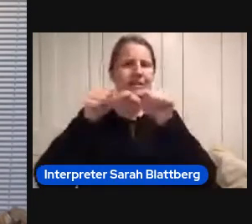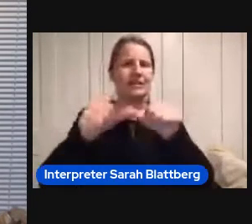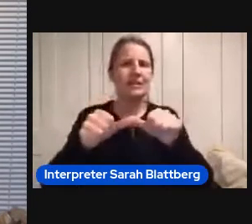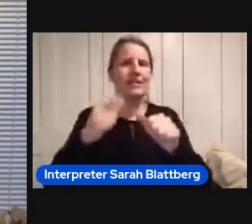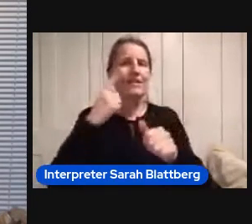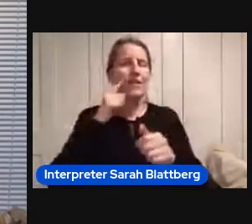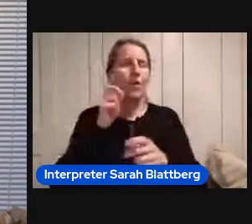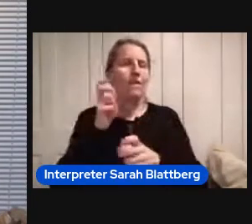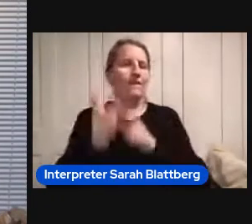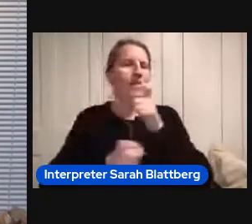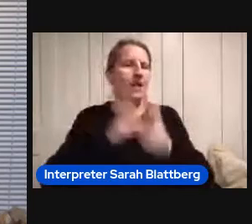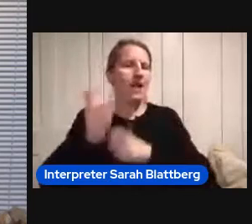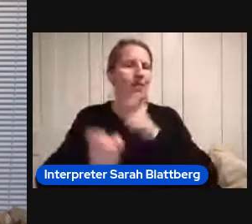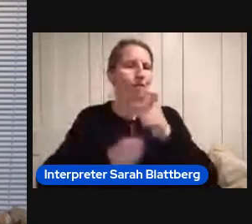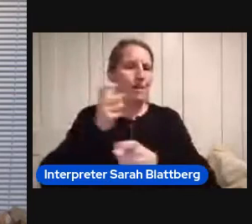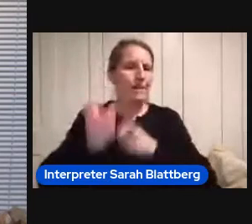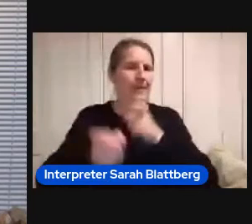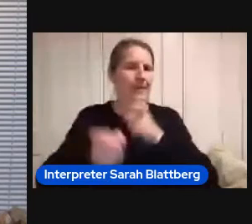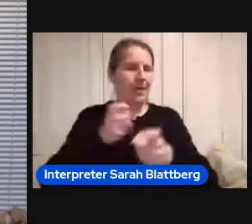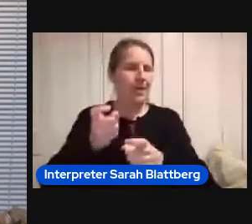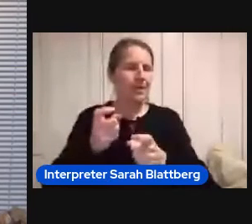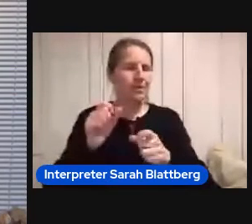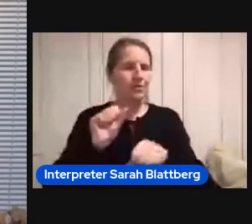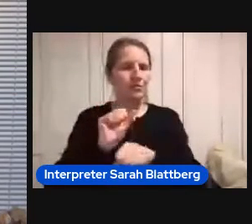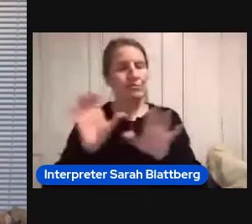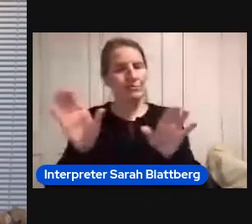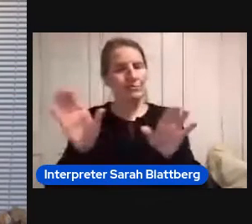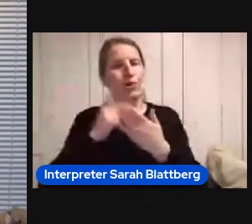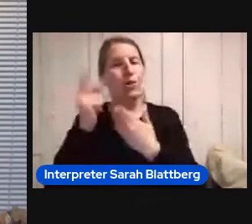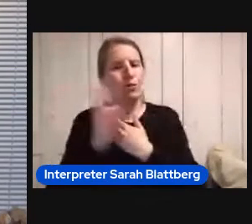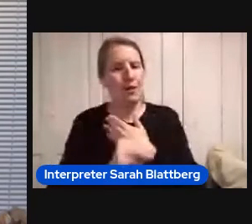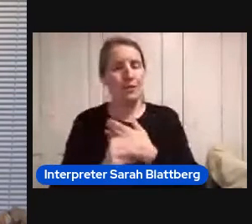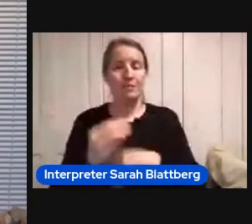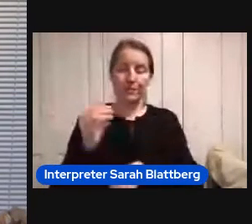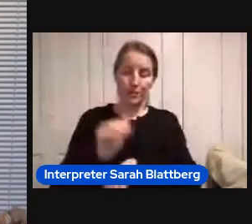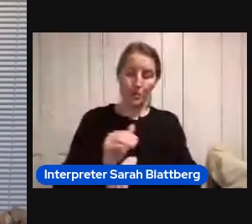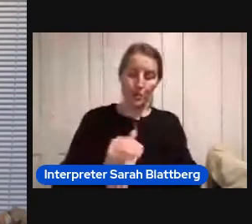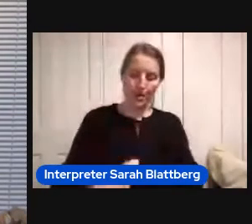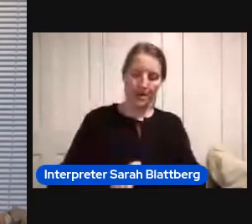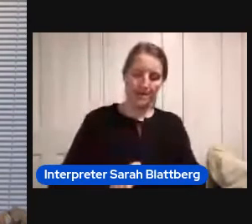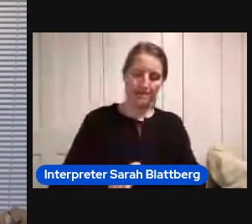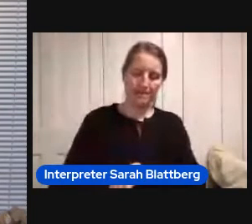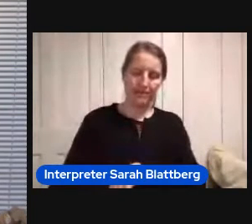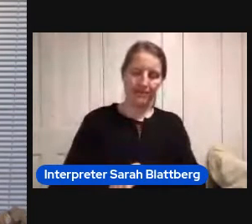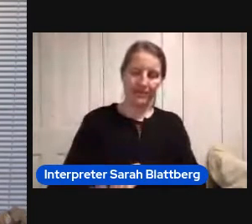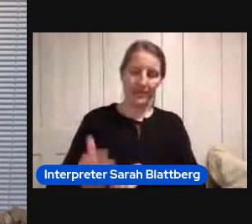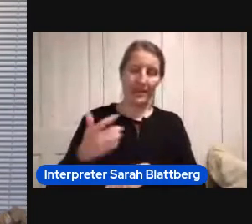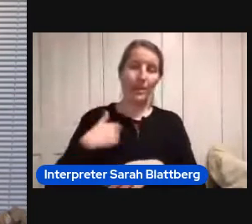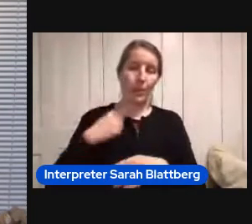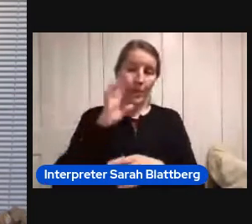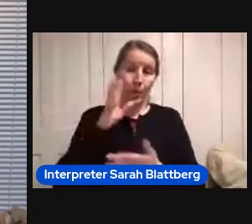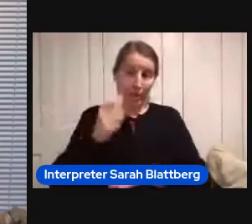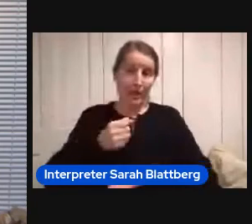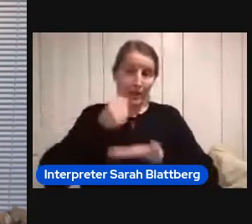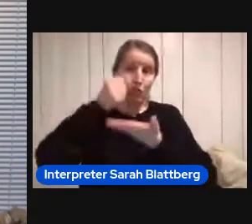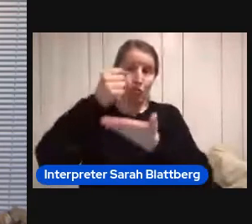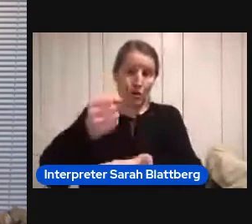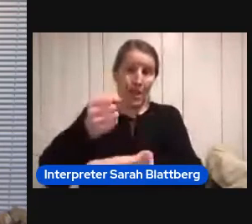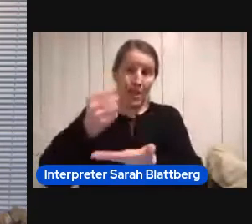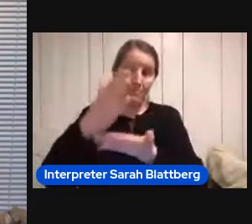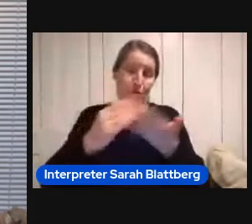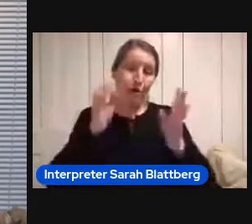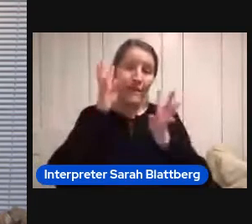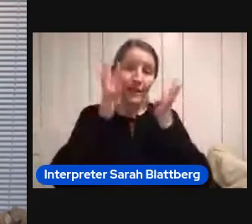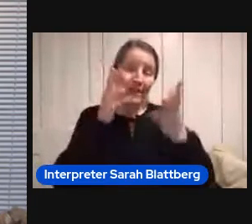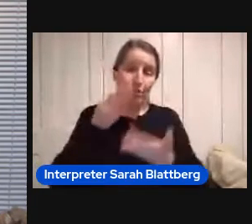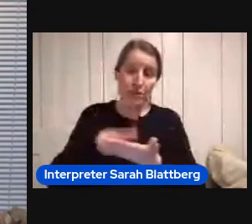philanthropic champion. I'm proud to announce that tonight, as we think about the grants that we're going to give as part of the Innovation